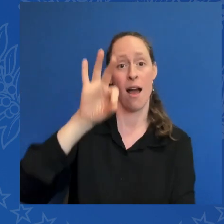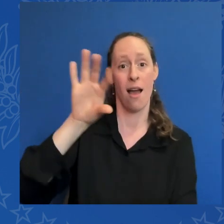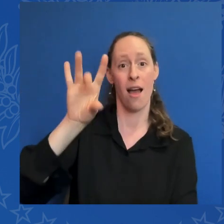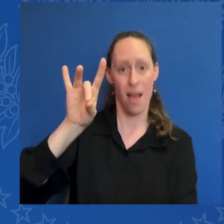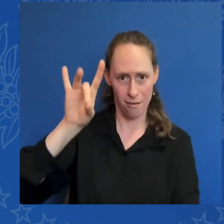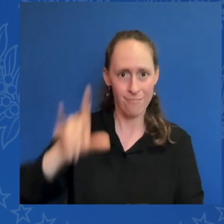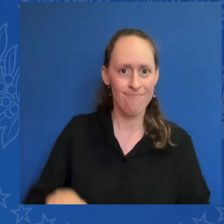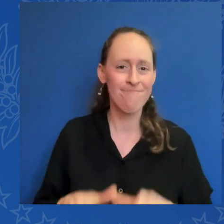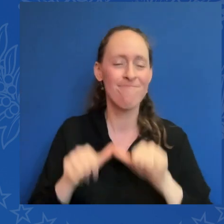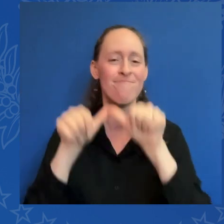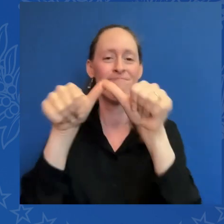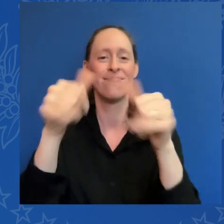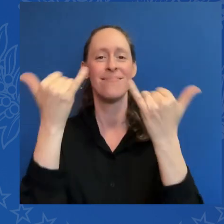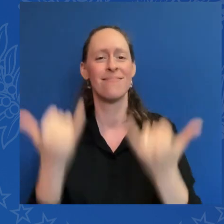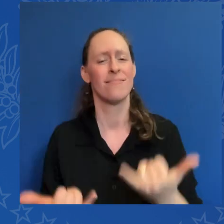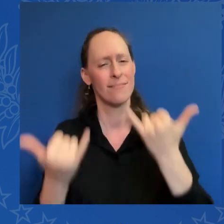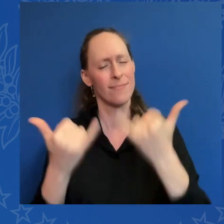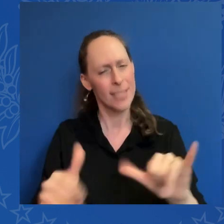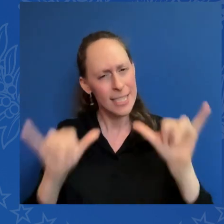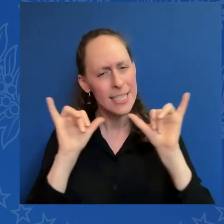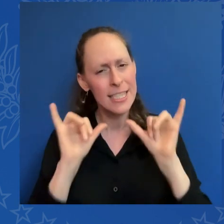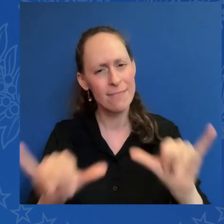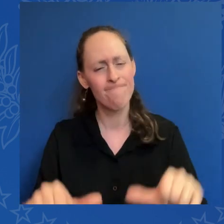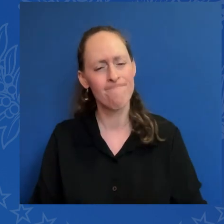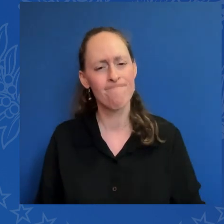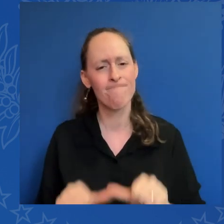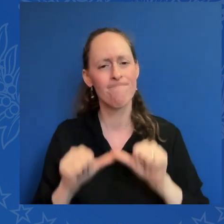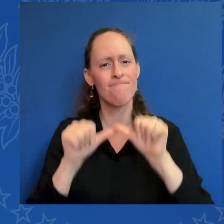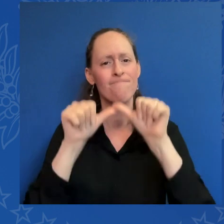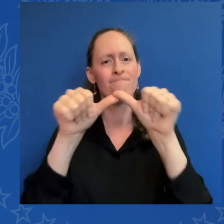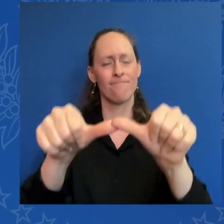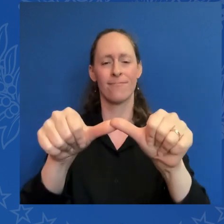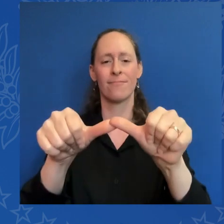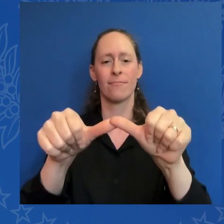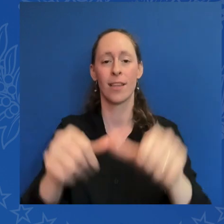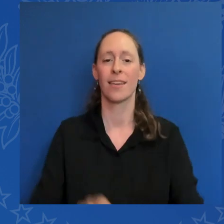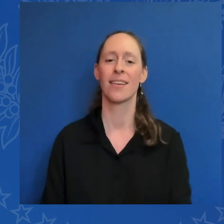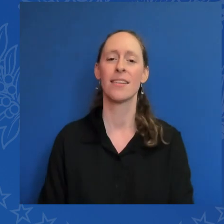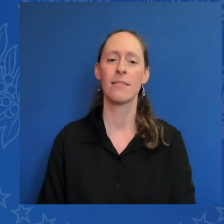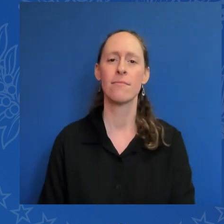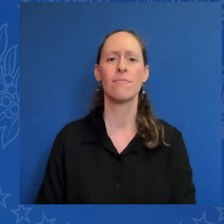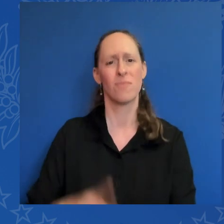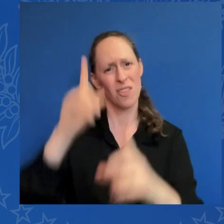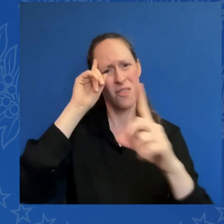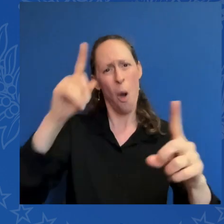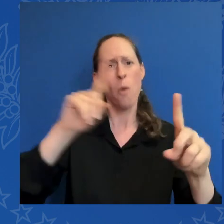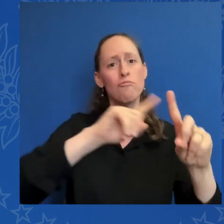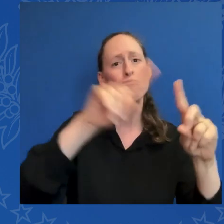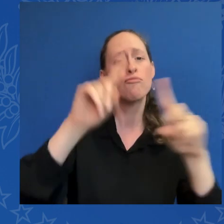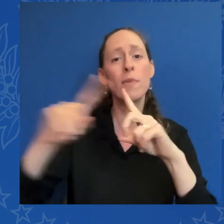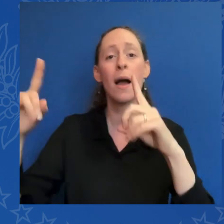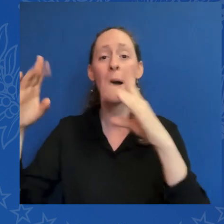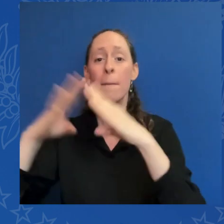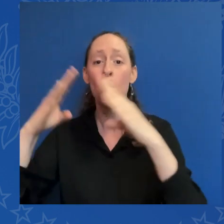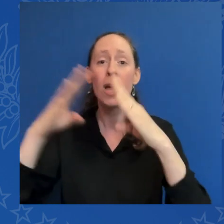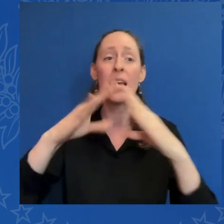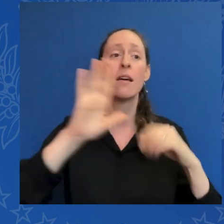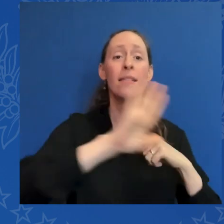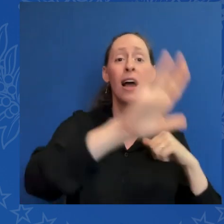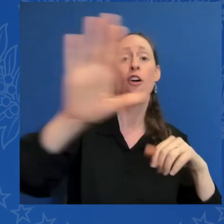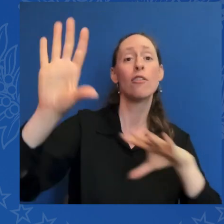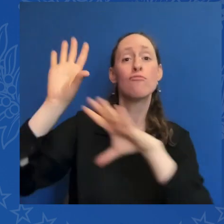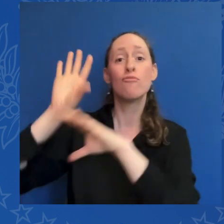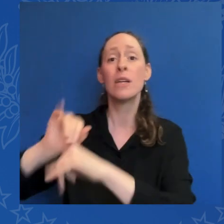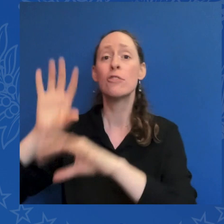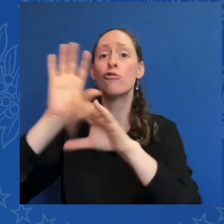all communities and all traditions fully enjoy the benefits of peace and have the opportunity to live